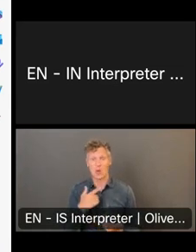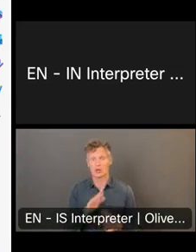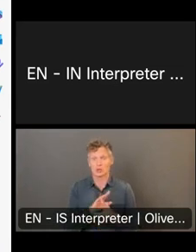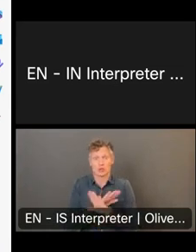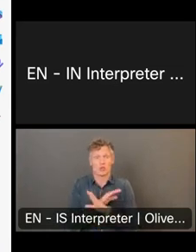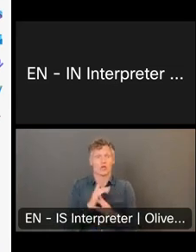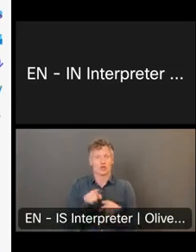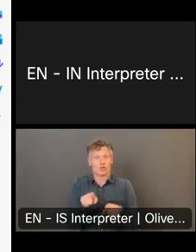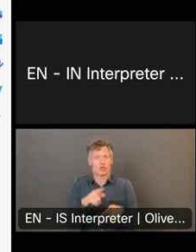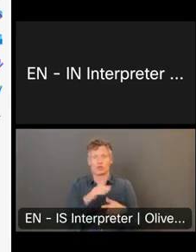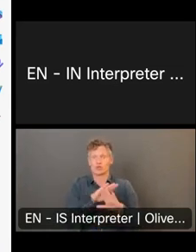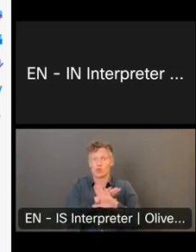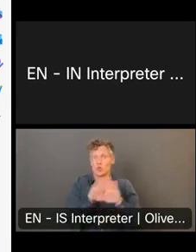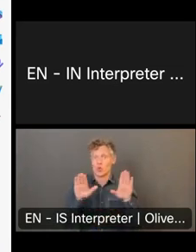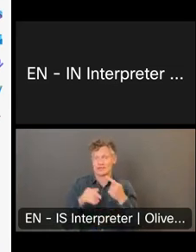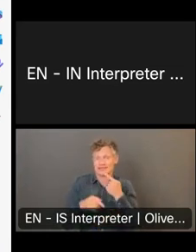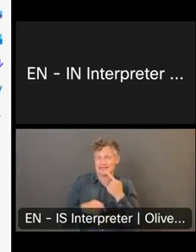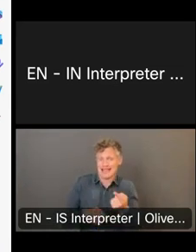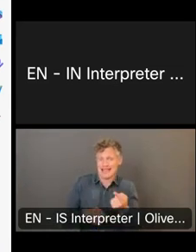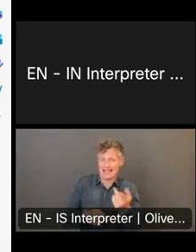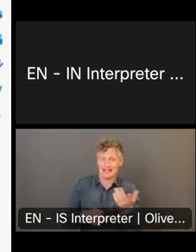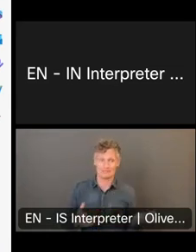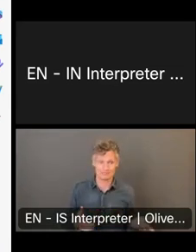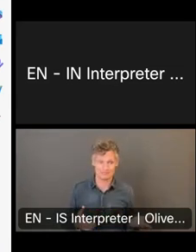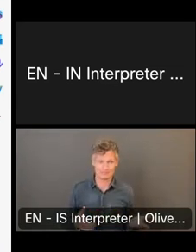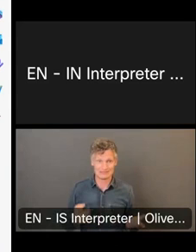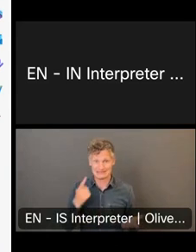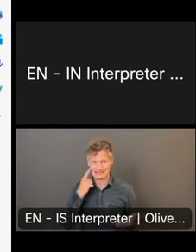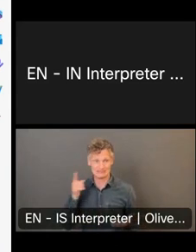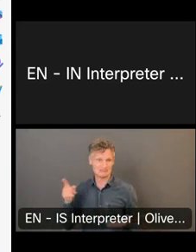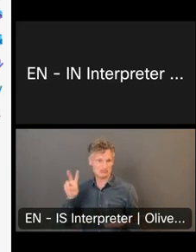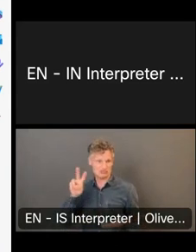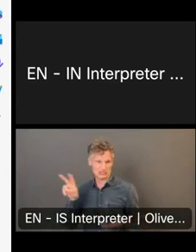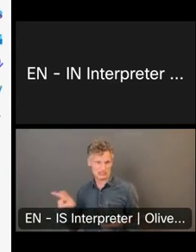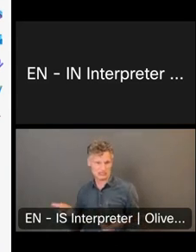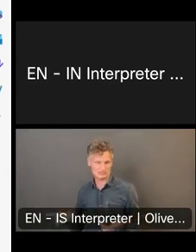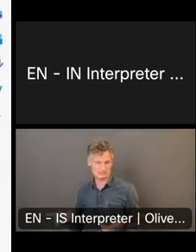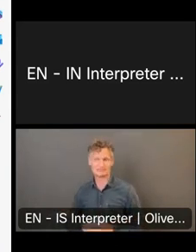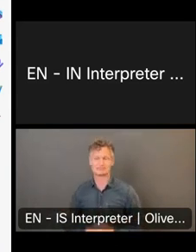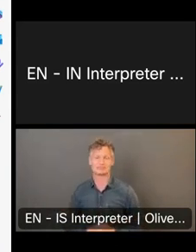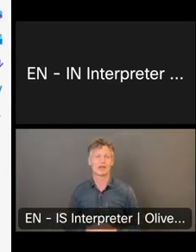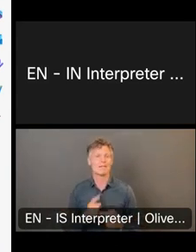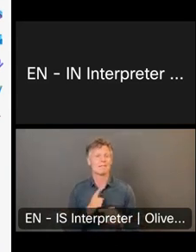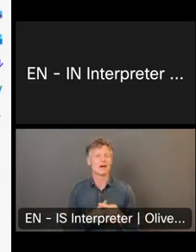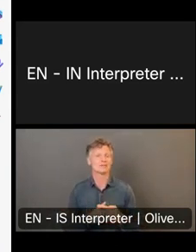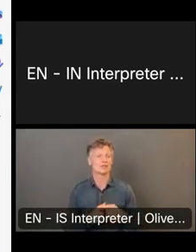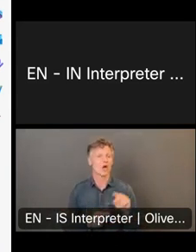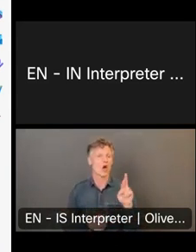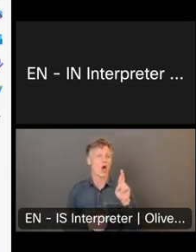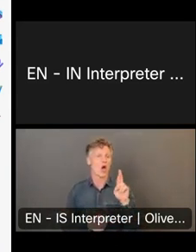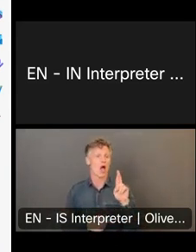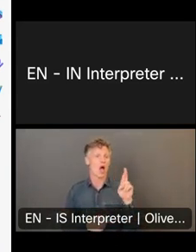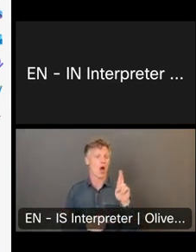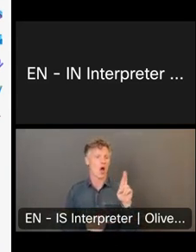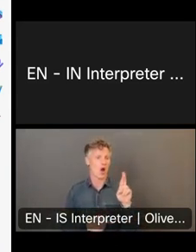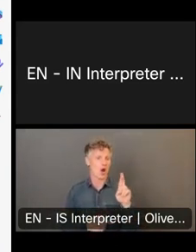the speaker is assumed to have made the strongest statement consistent with what she knows. And the I principle, what isn't said is obvious.